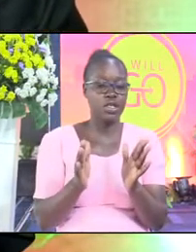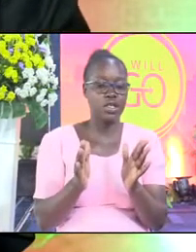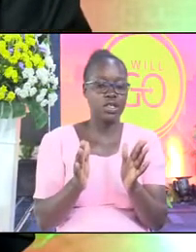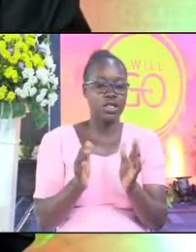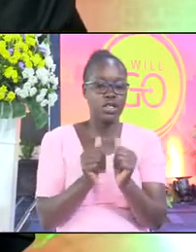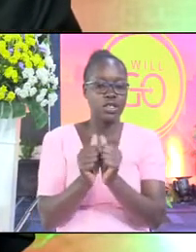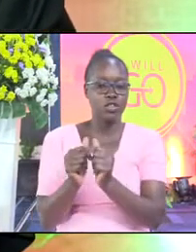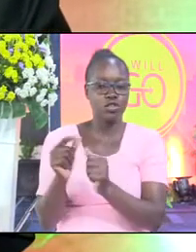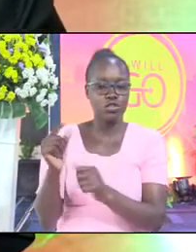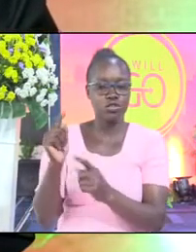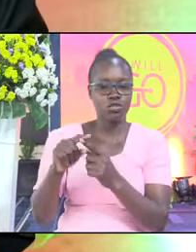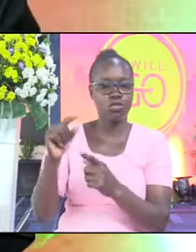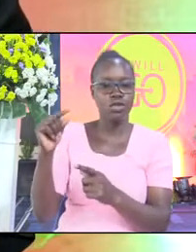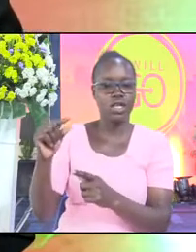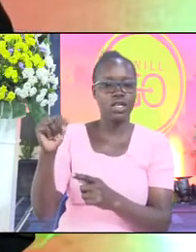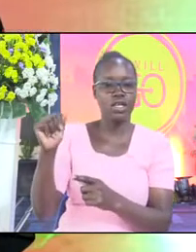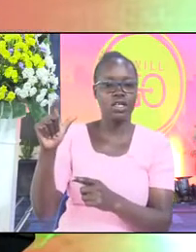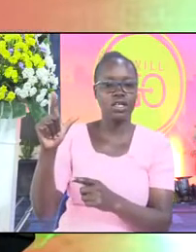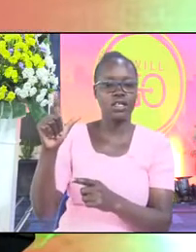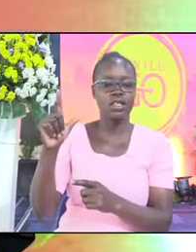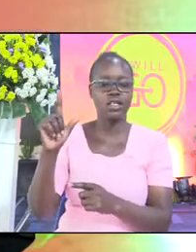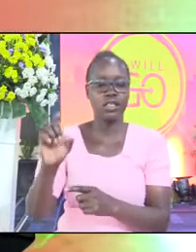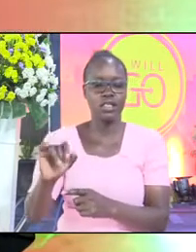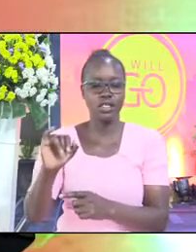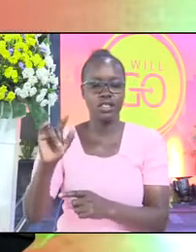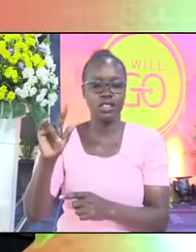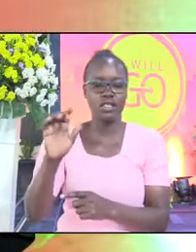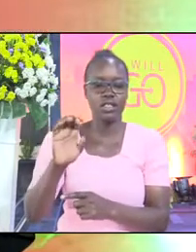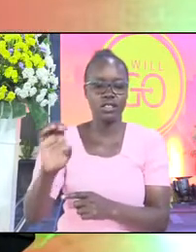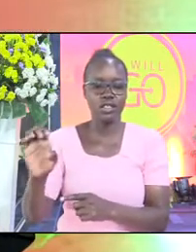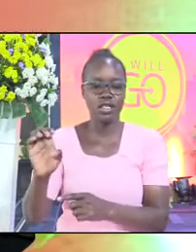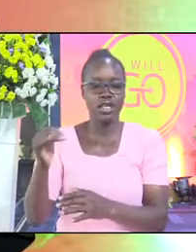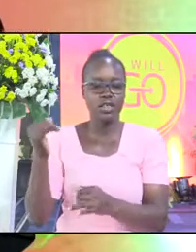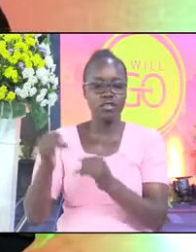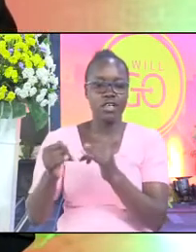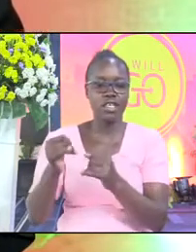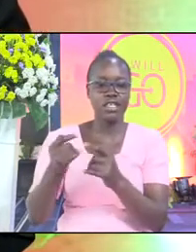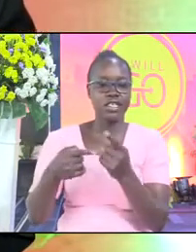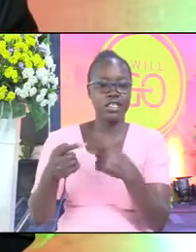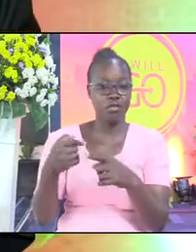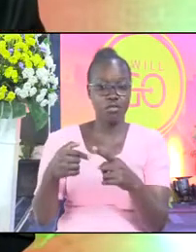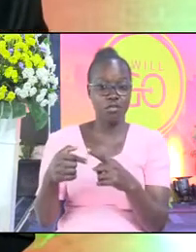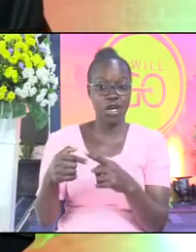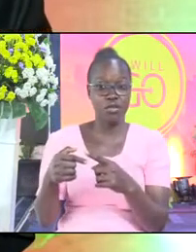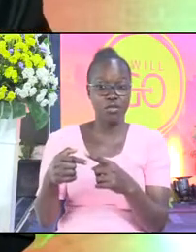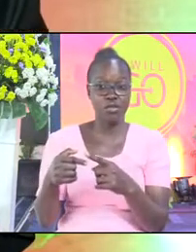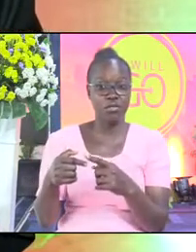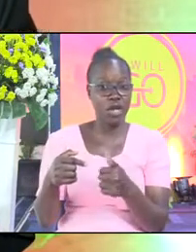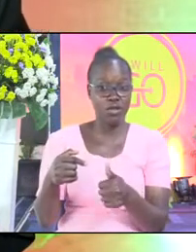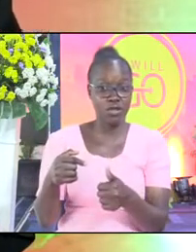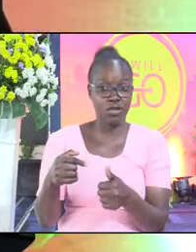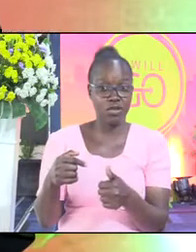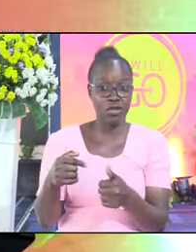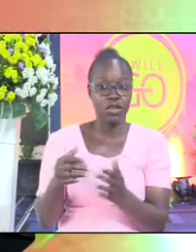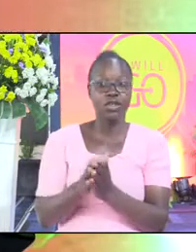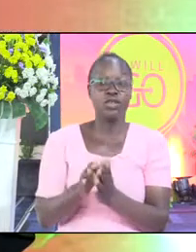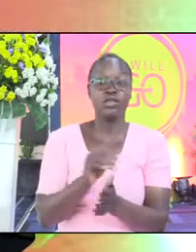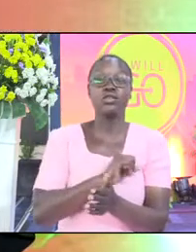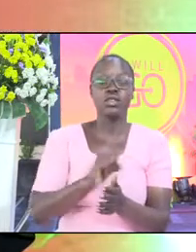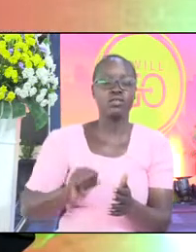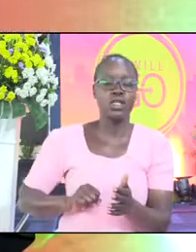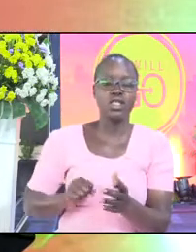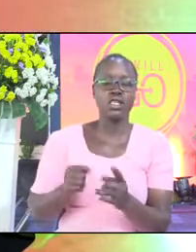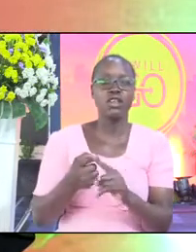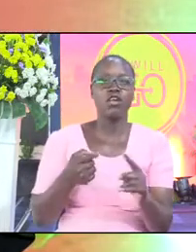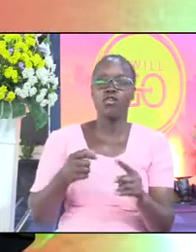to Galilee. And eventually he came to the Samaritan village